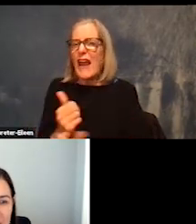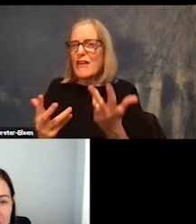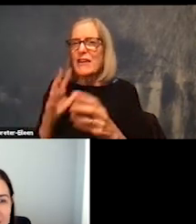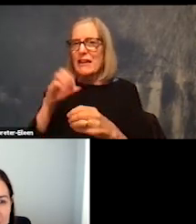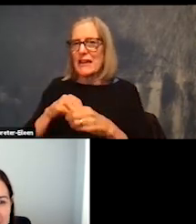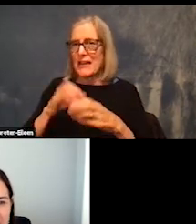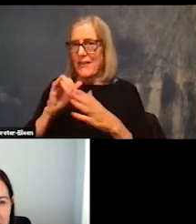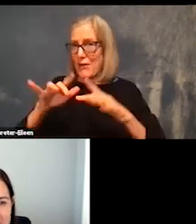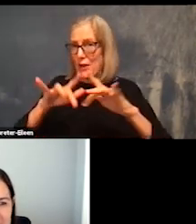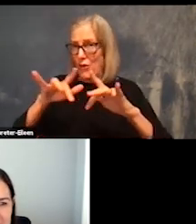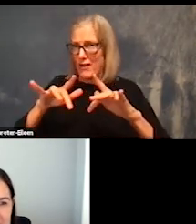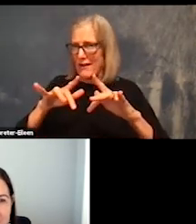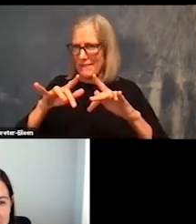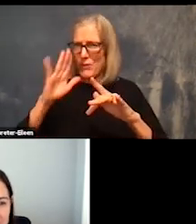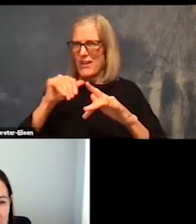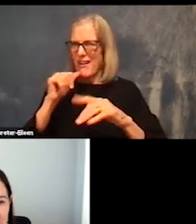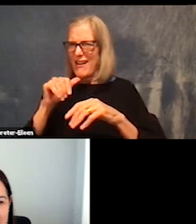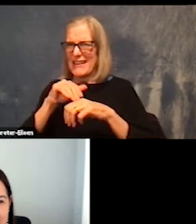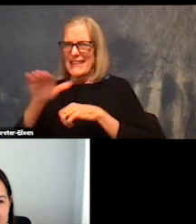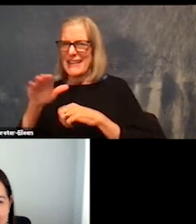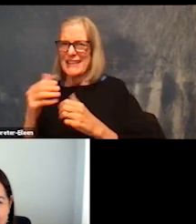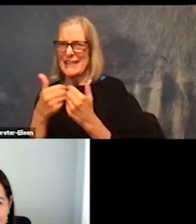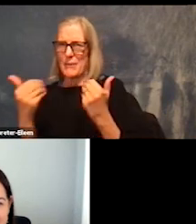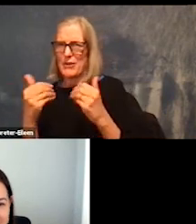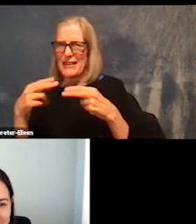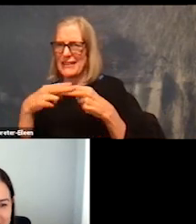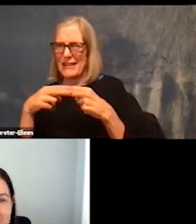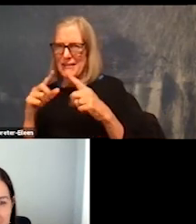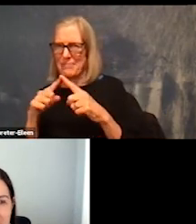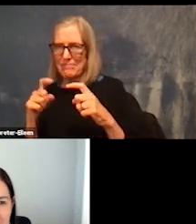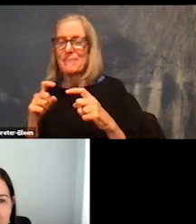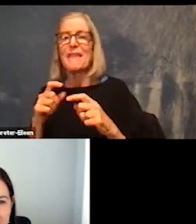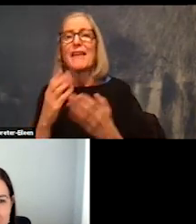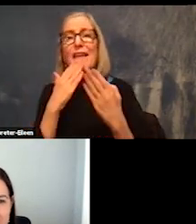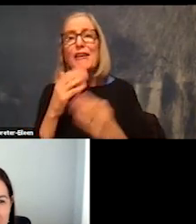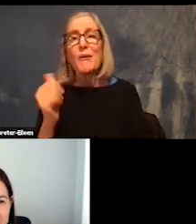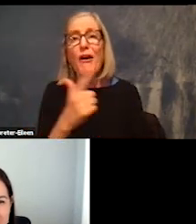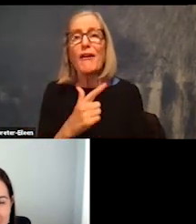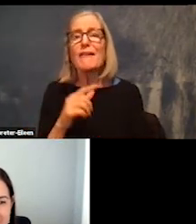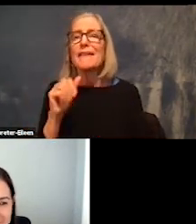So thank you again, everybody. Thank you so much for being here.